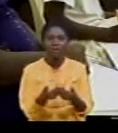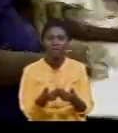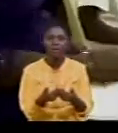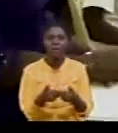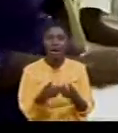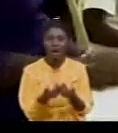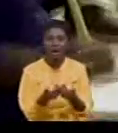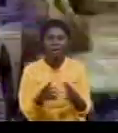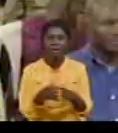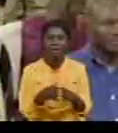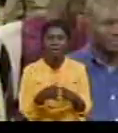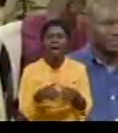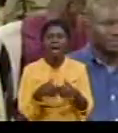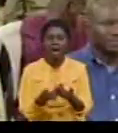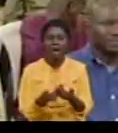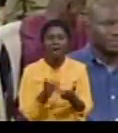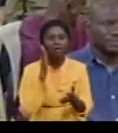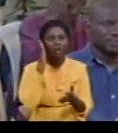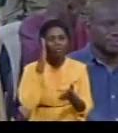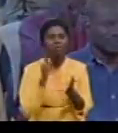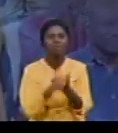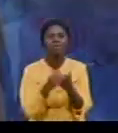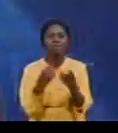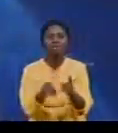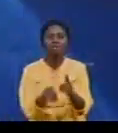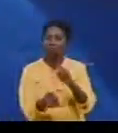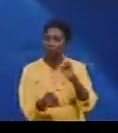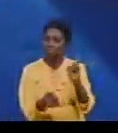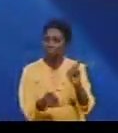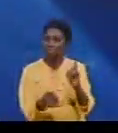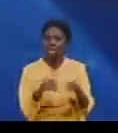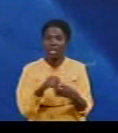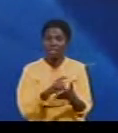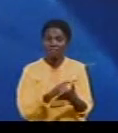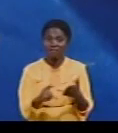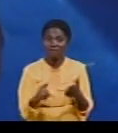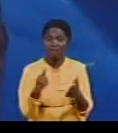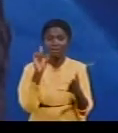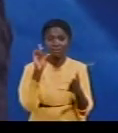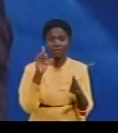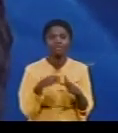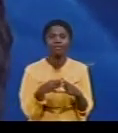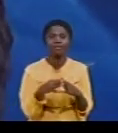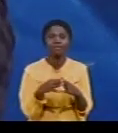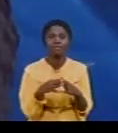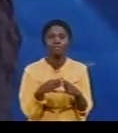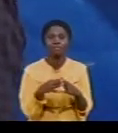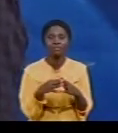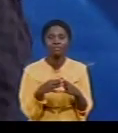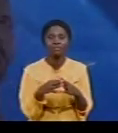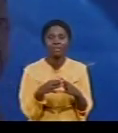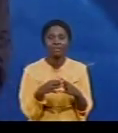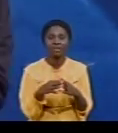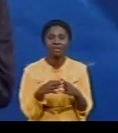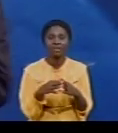How will that happen? Look at verse 18 in that chapter 1 of 1 Peter. In